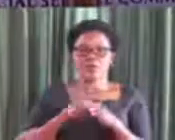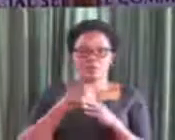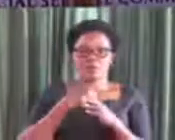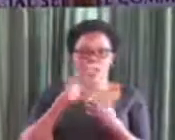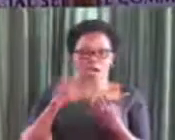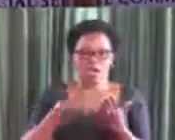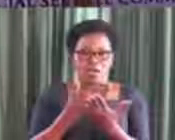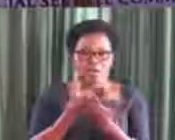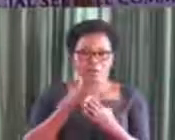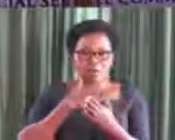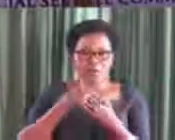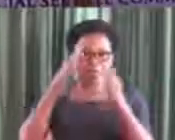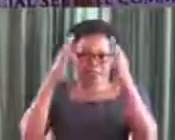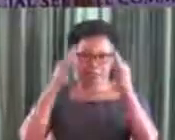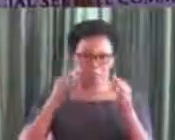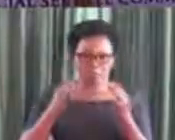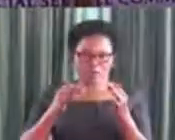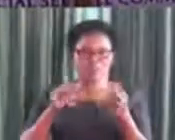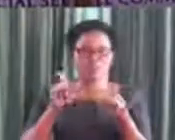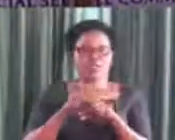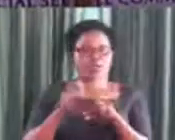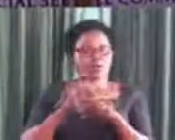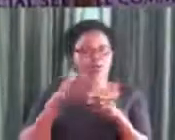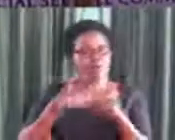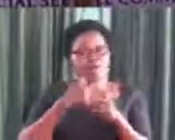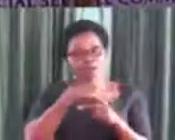was a question as to whether the